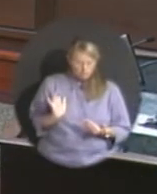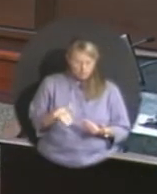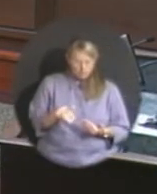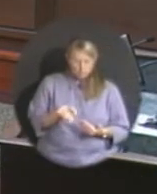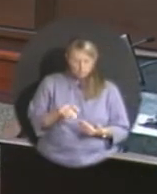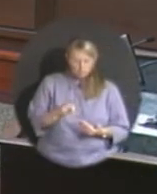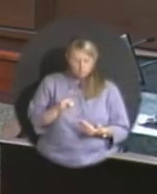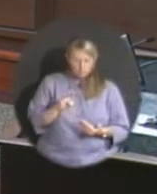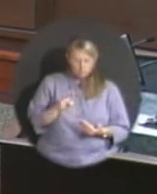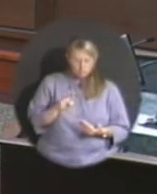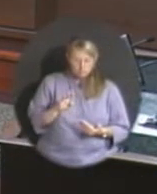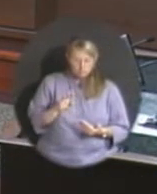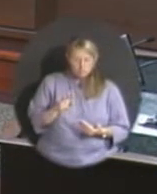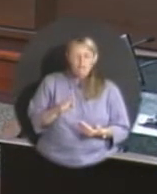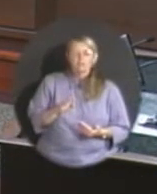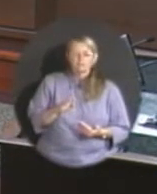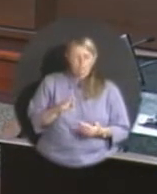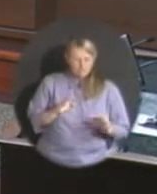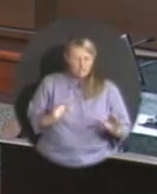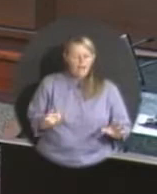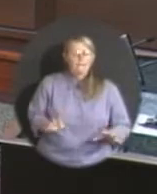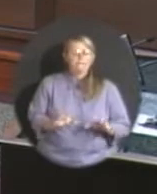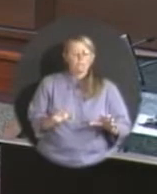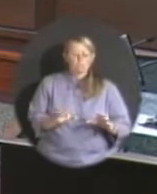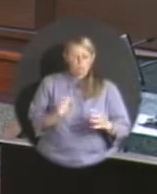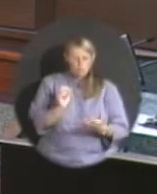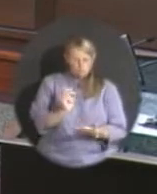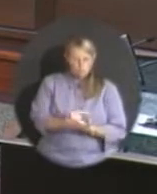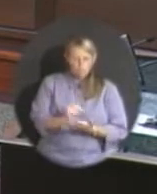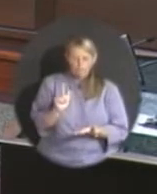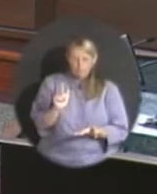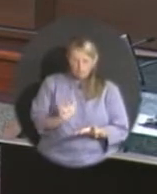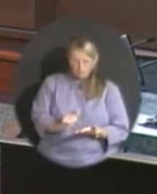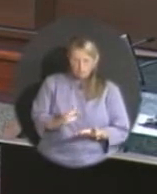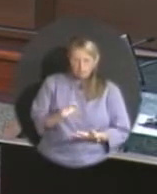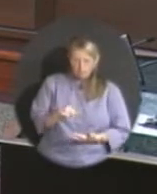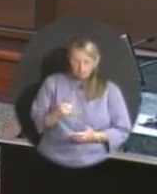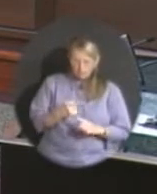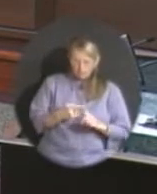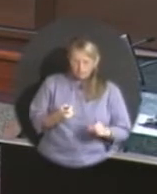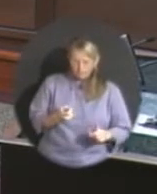I move that we approve the low bid from JMA Technology Solutions of Overland Park in the amount of